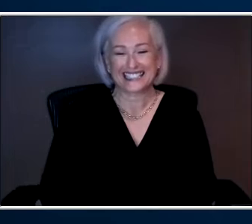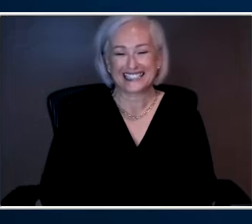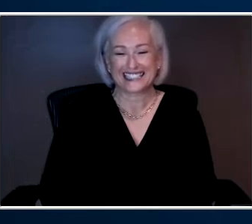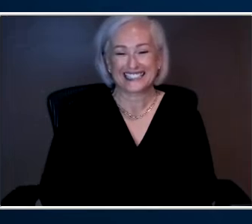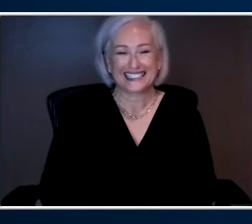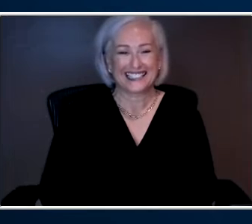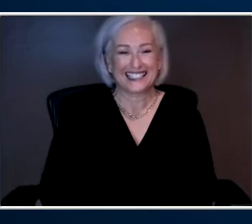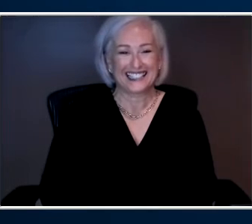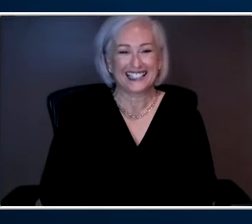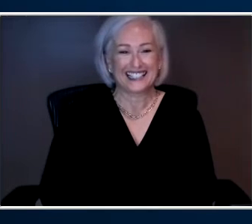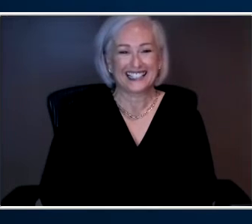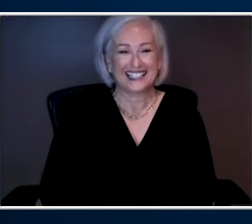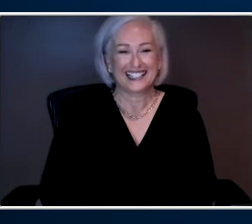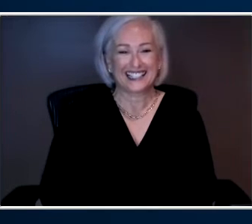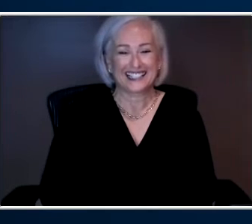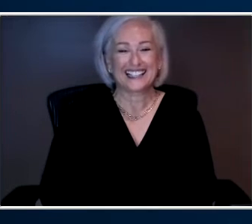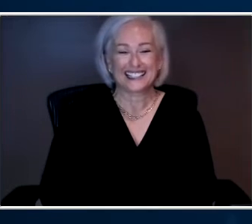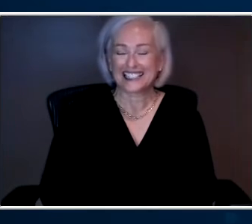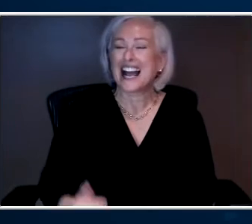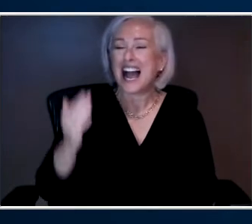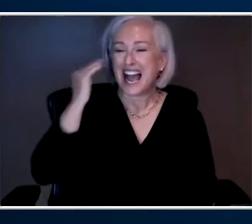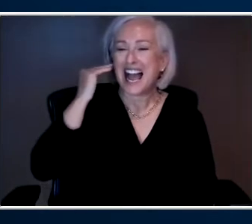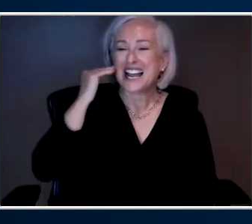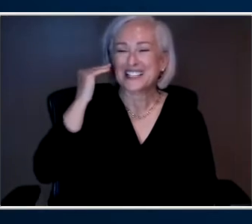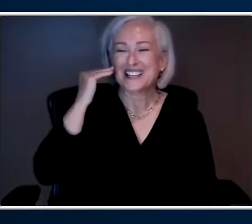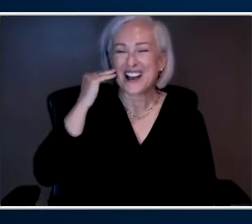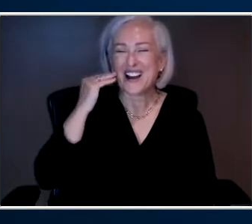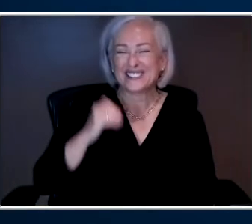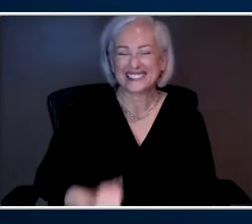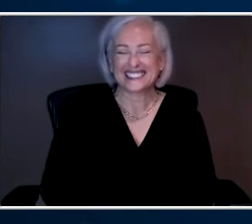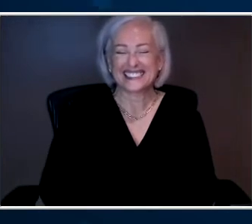And Grant, I know they did.